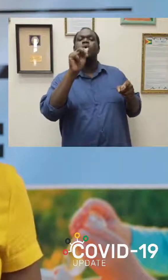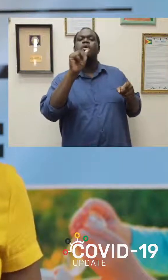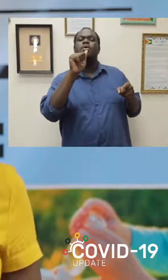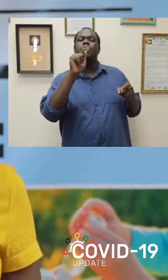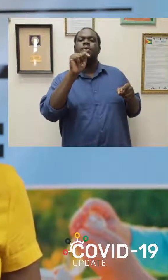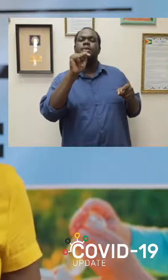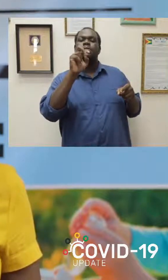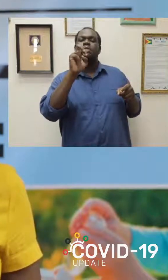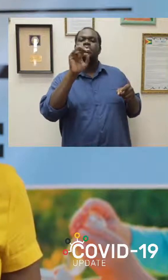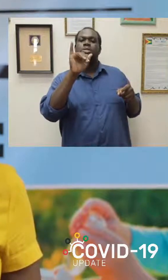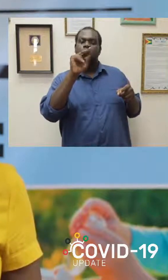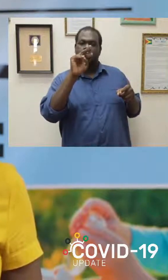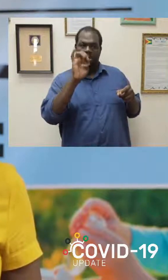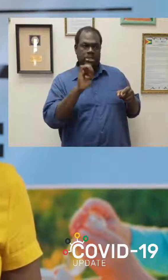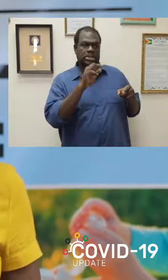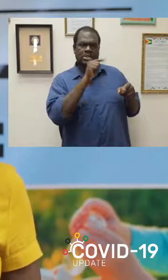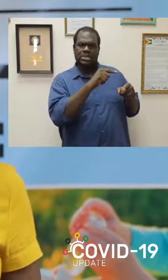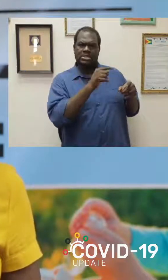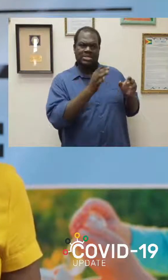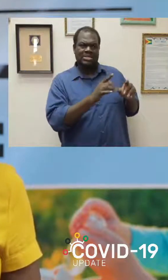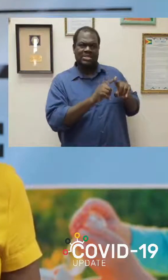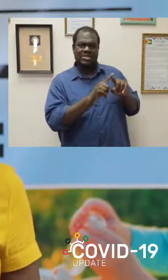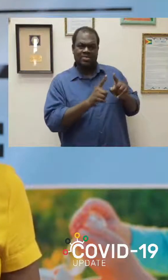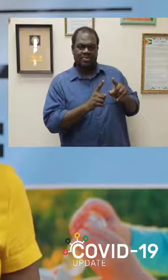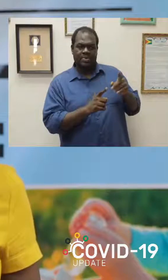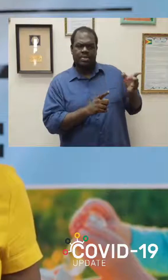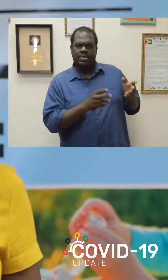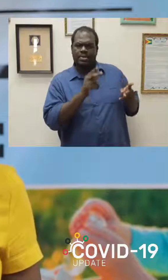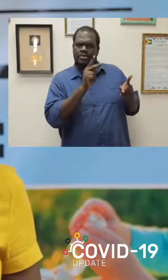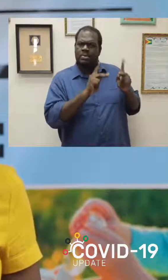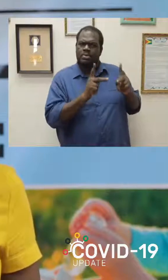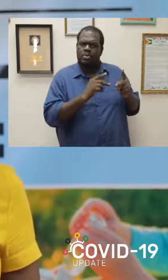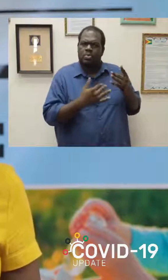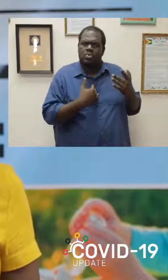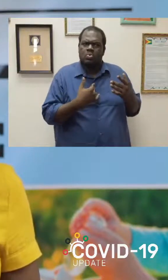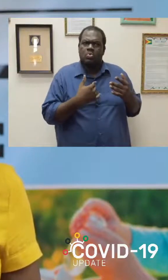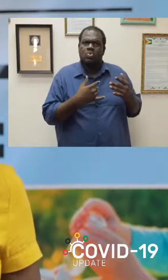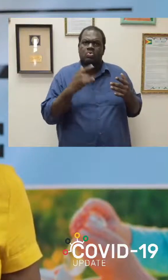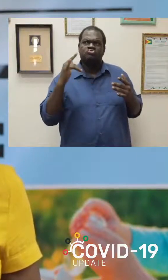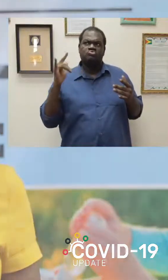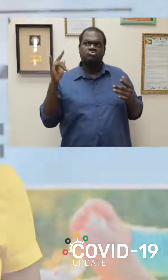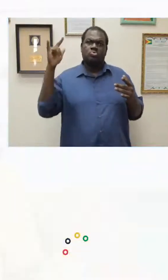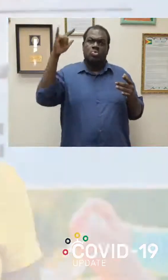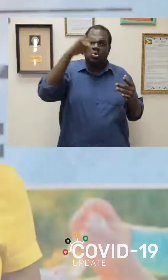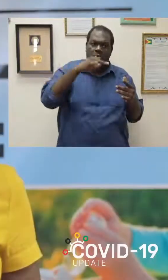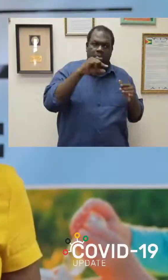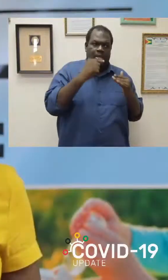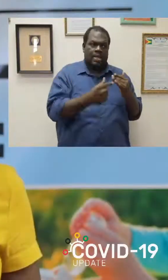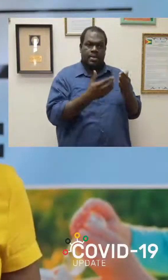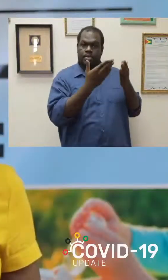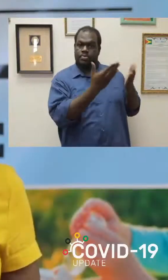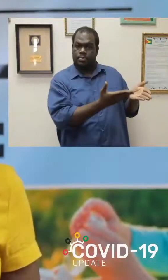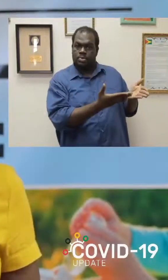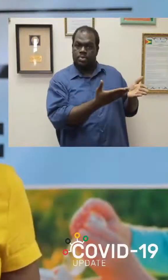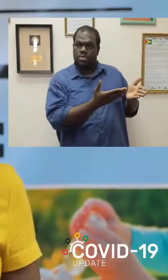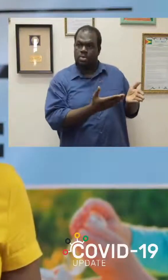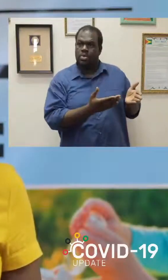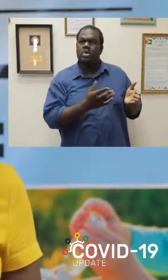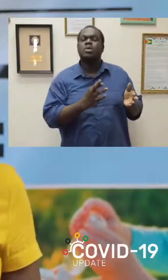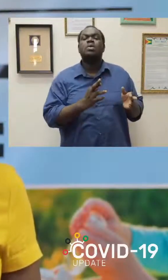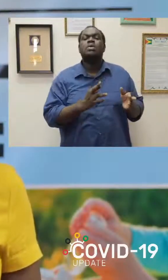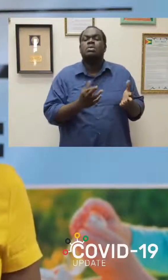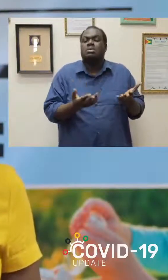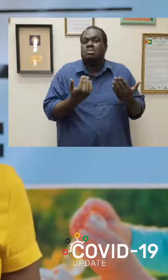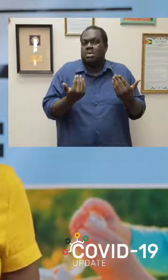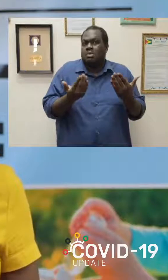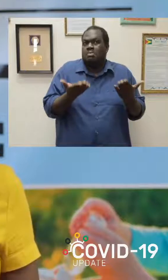persons returning to Guyana, and someone who is suspected case awaiting results to confirm